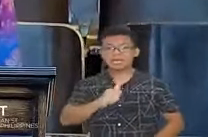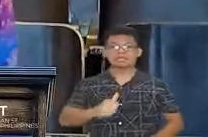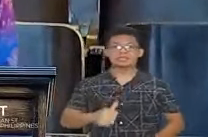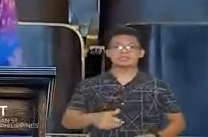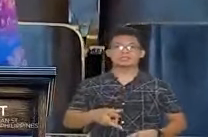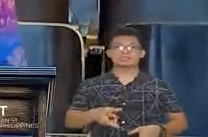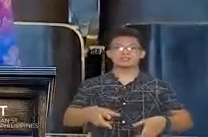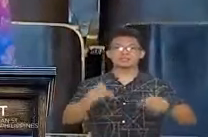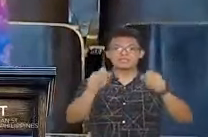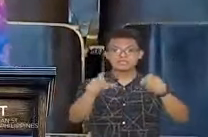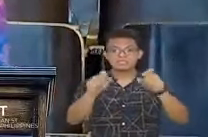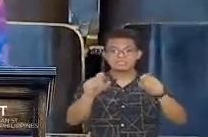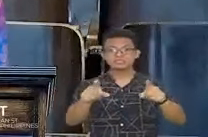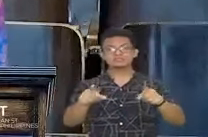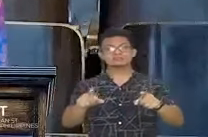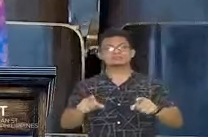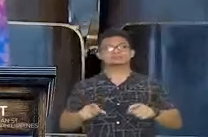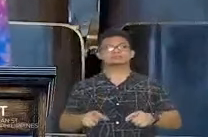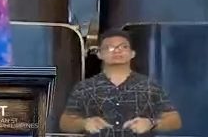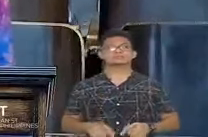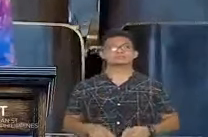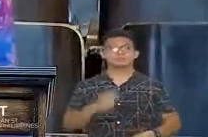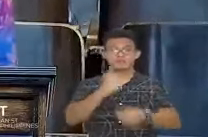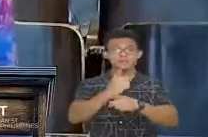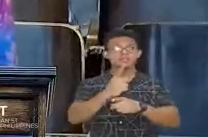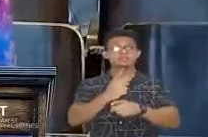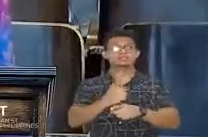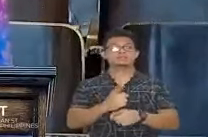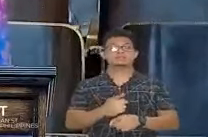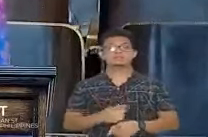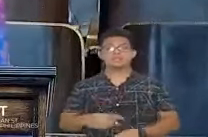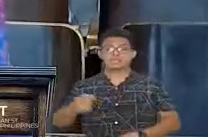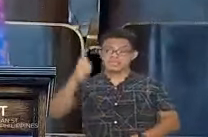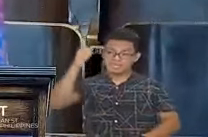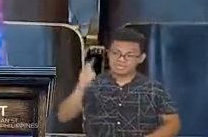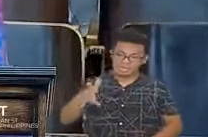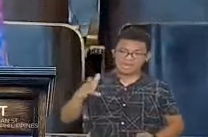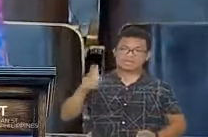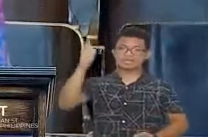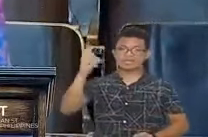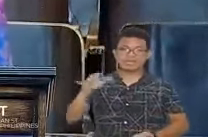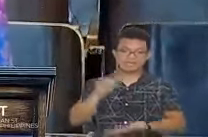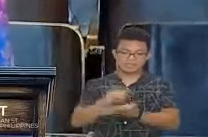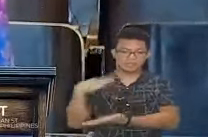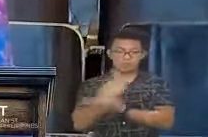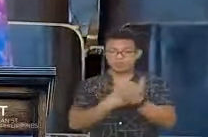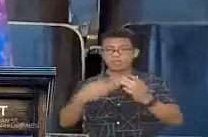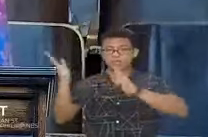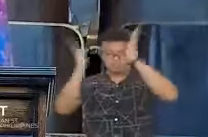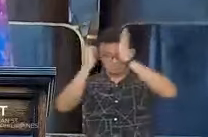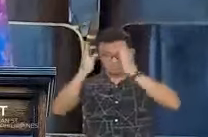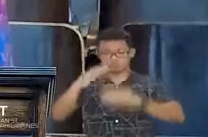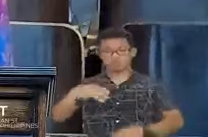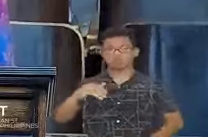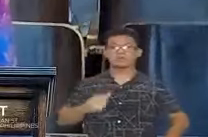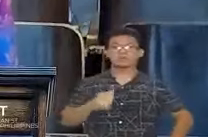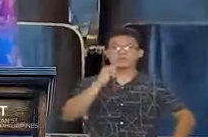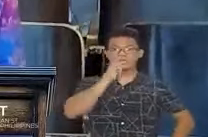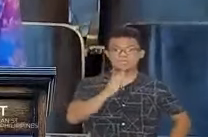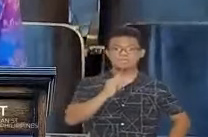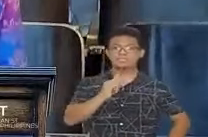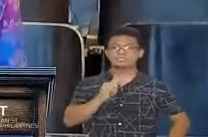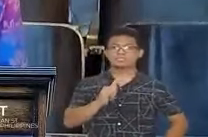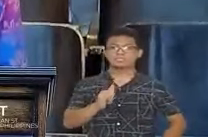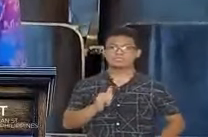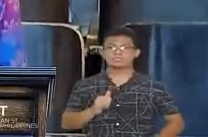Nakapalit na pa kayo, kamog tinood nga Diyos? Wala. The God that we serve, the God of Israel, is the God of